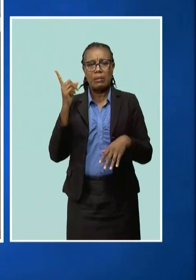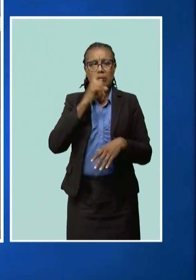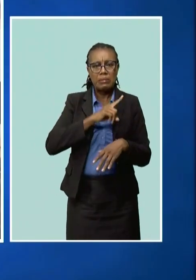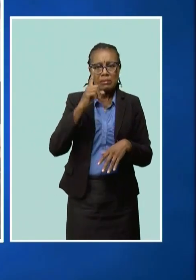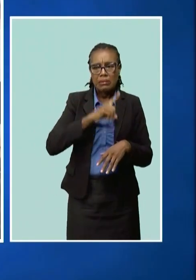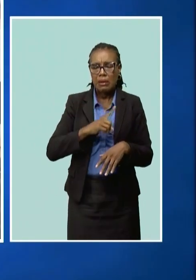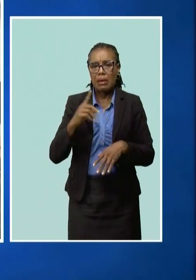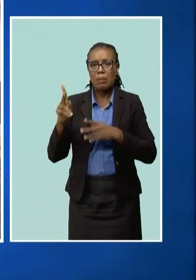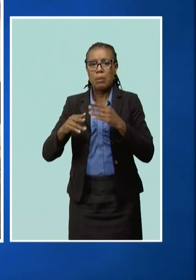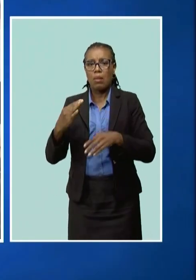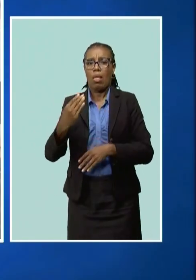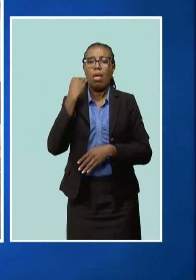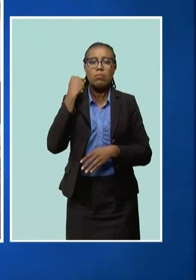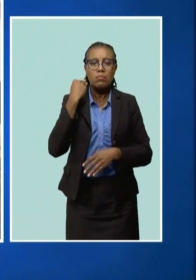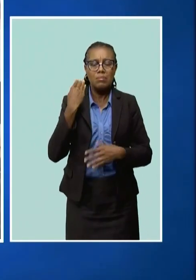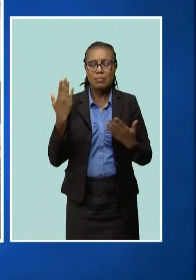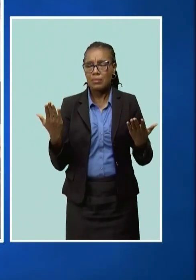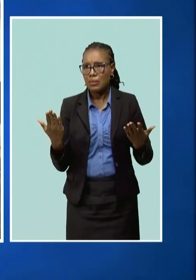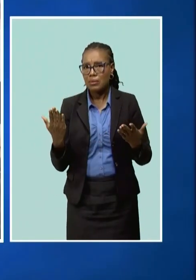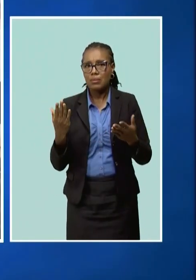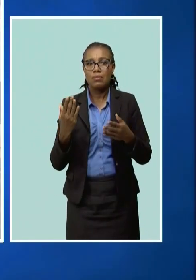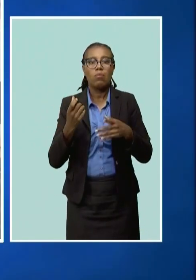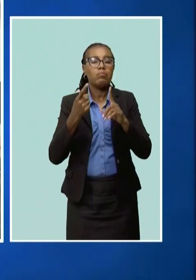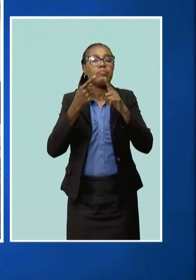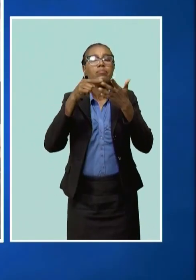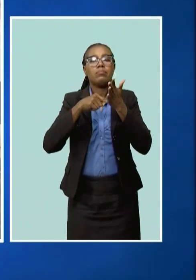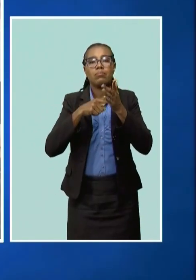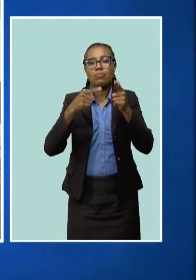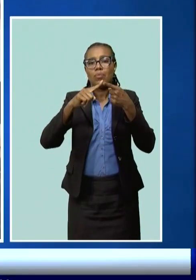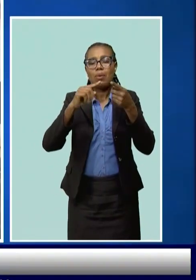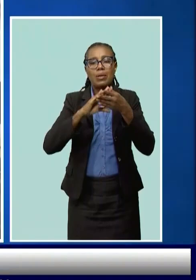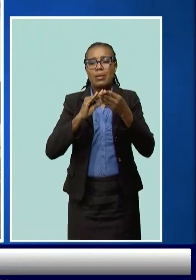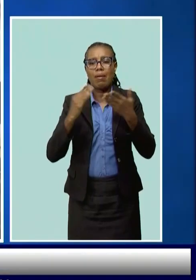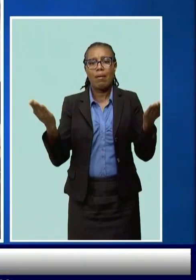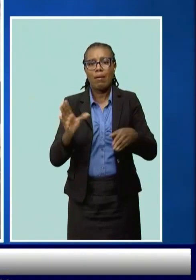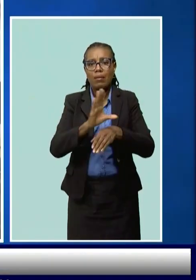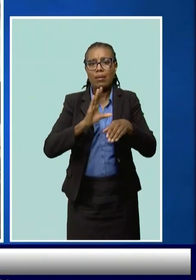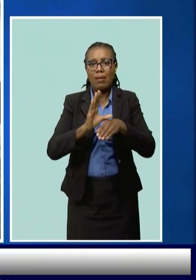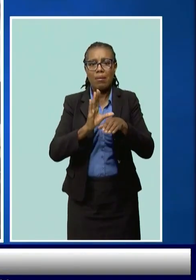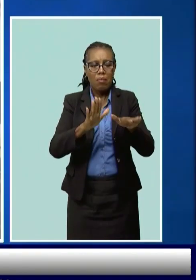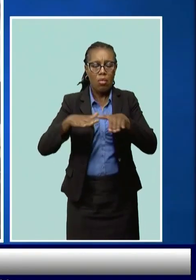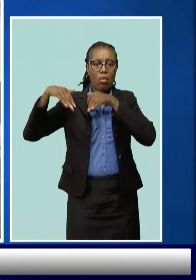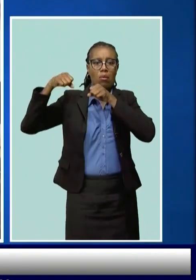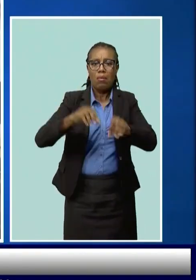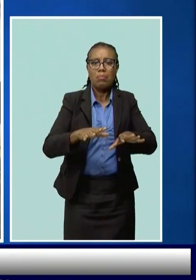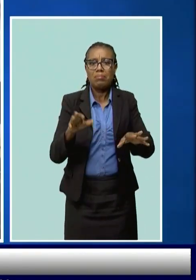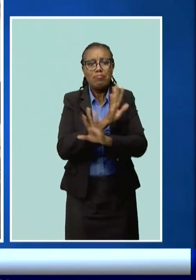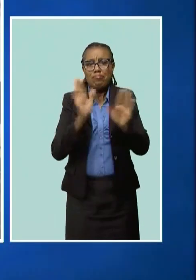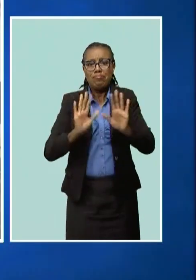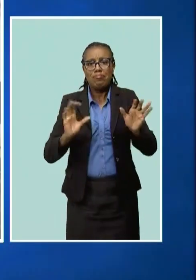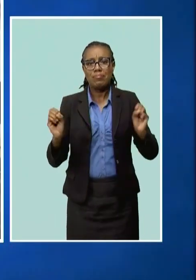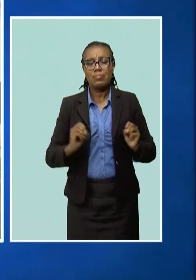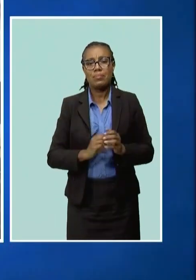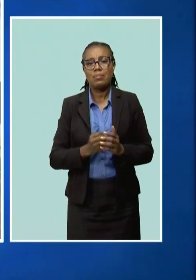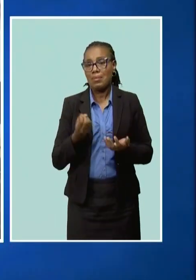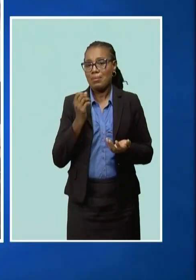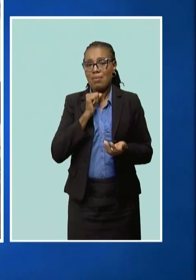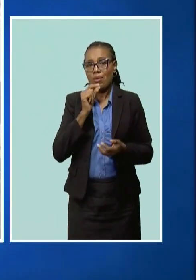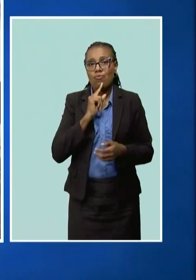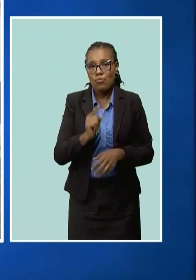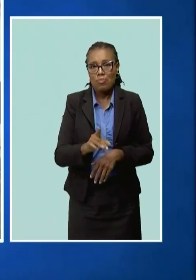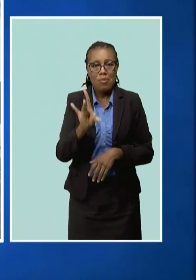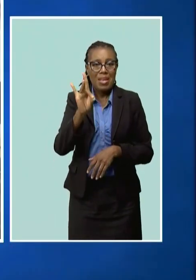region. One of the biggest myths is that tsunamis don't happen in the Caribbean. And that's not true. There have been over 80 tsunamis that have affected